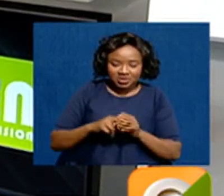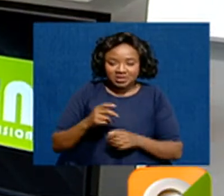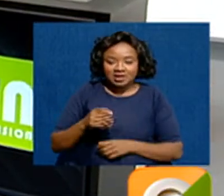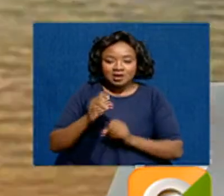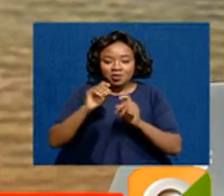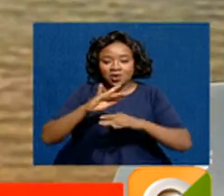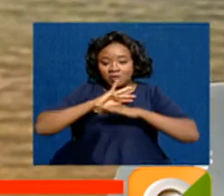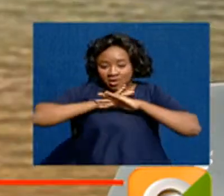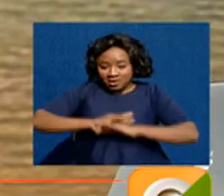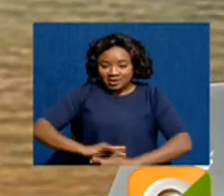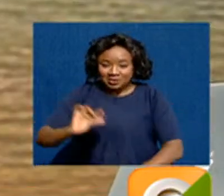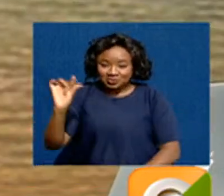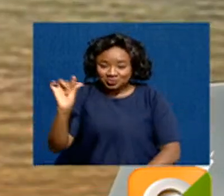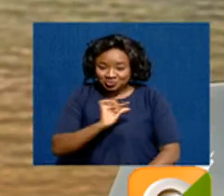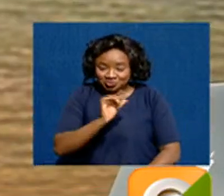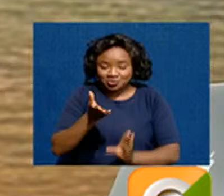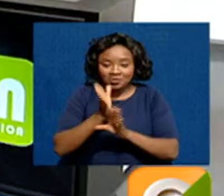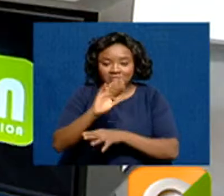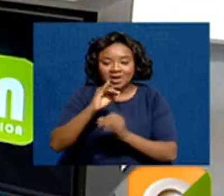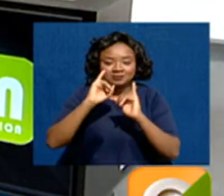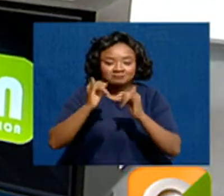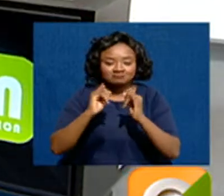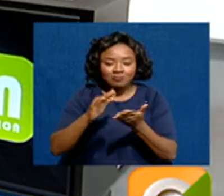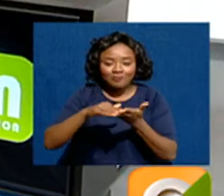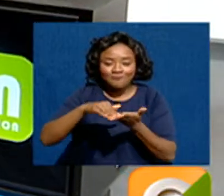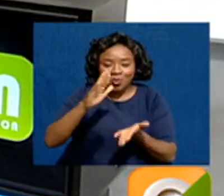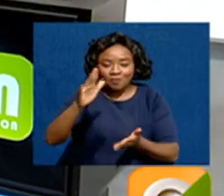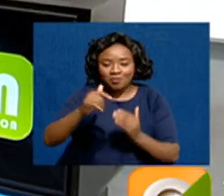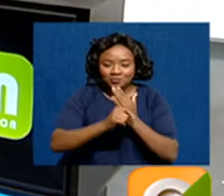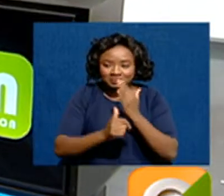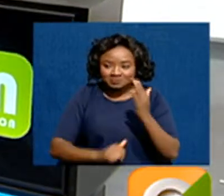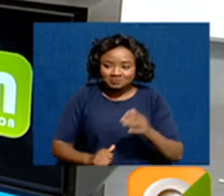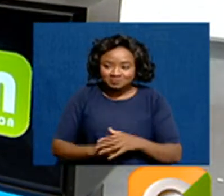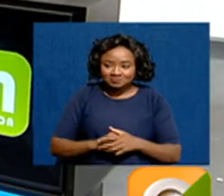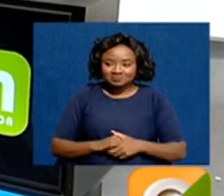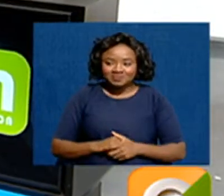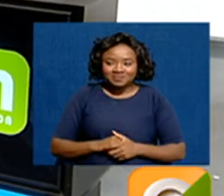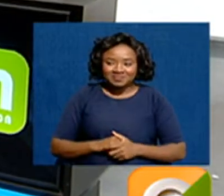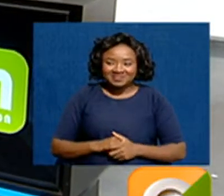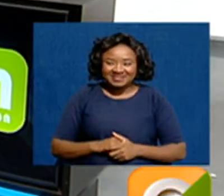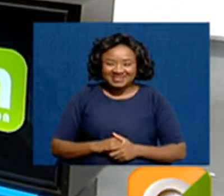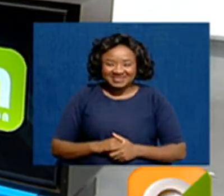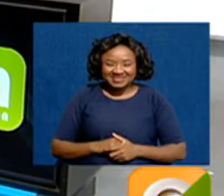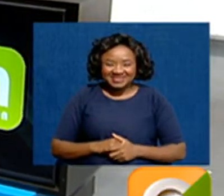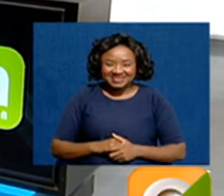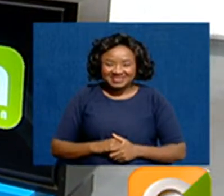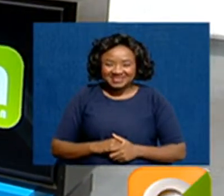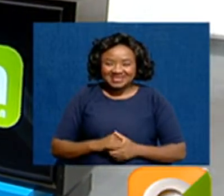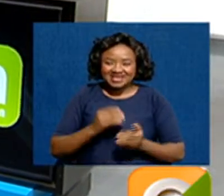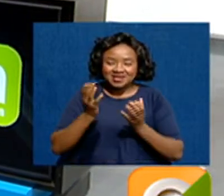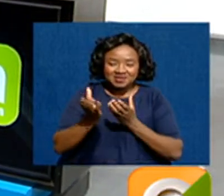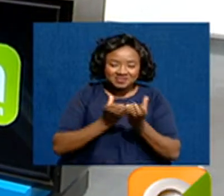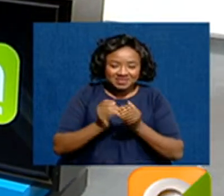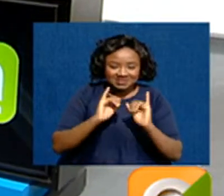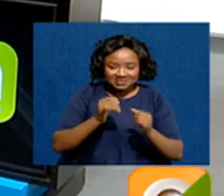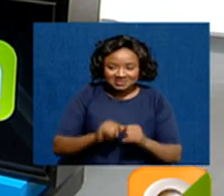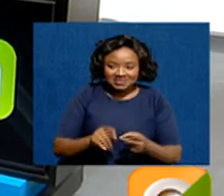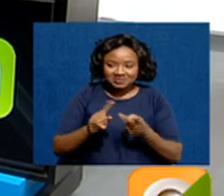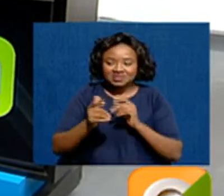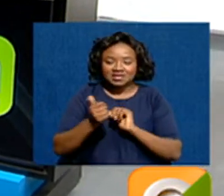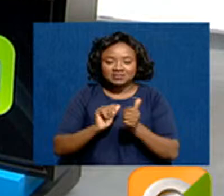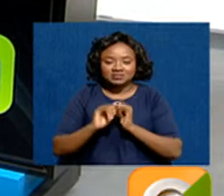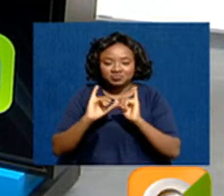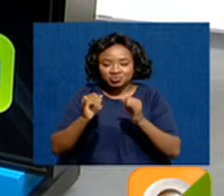take a quick break. When we come back, we've got more news for you. We've got, where are we? Here? There? Okay, there we are. Business news and the day's sports